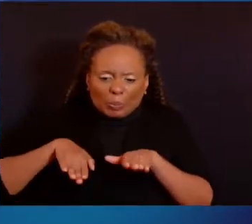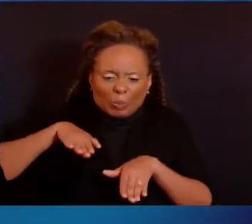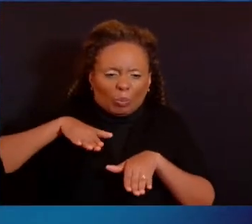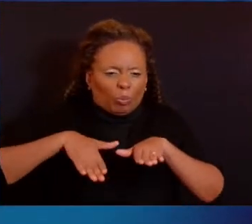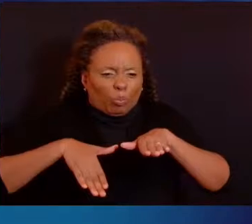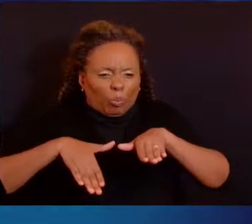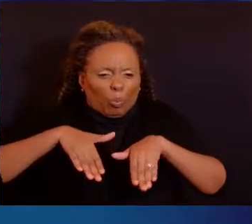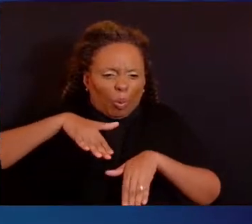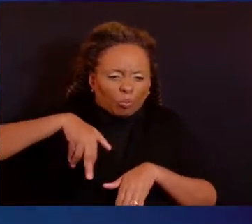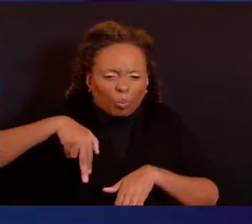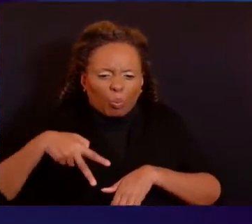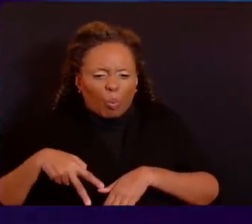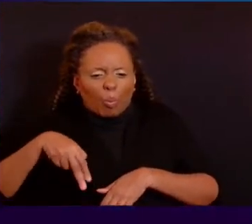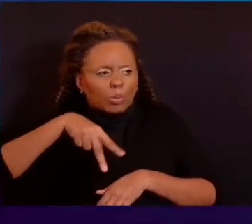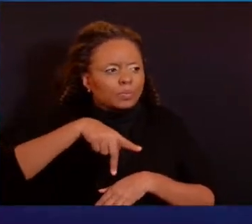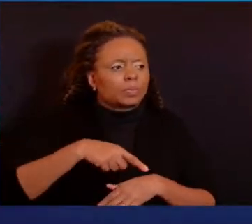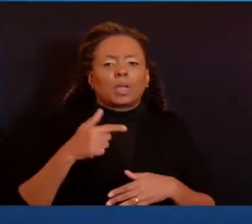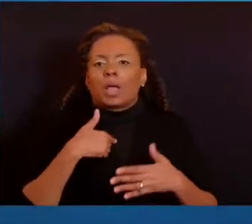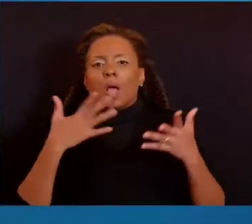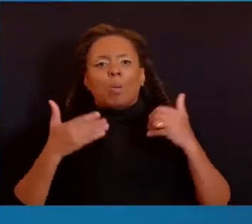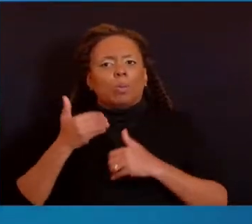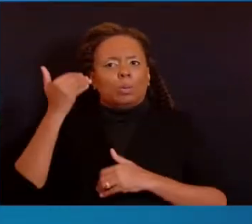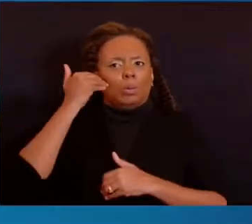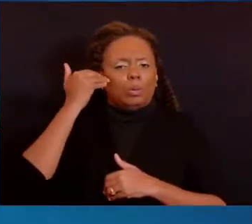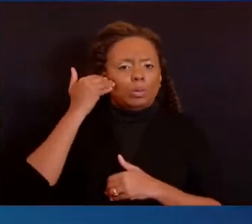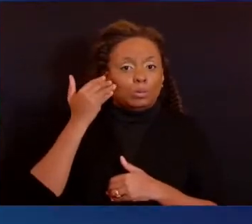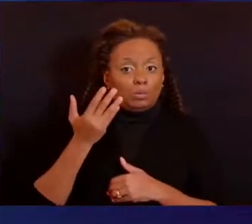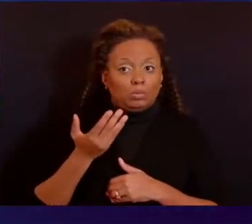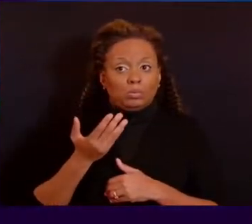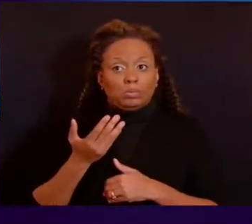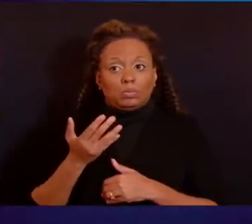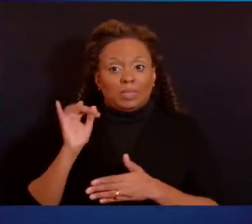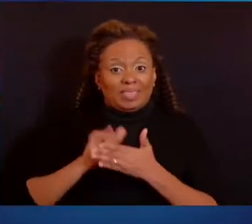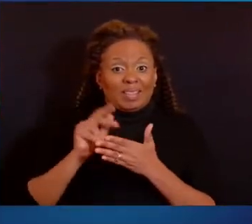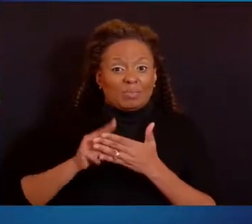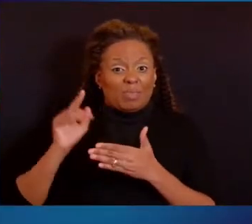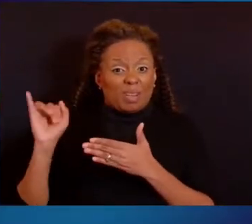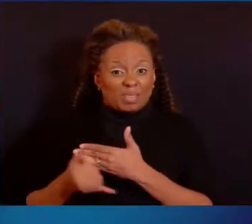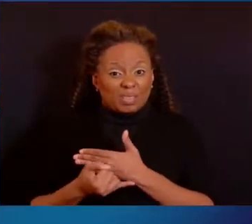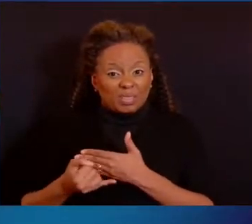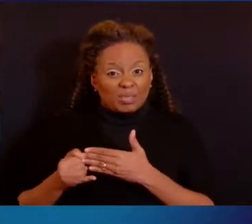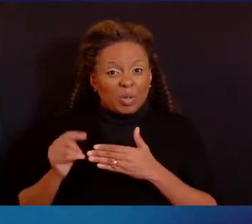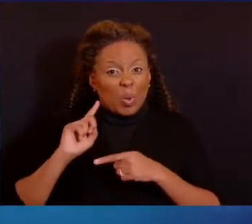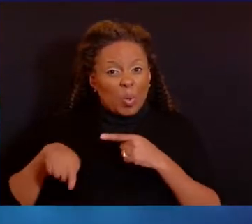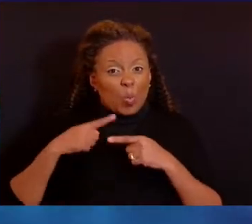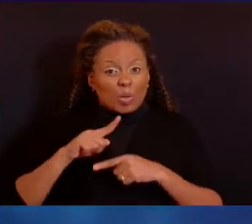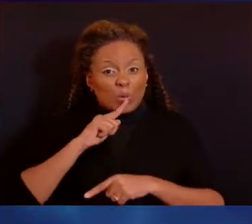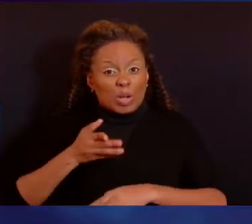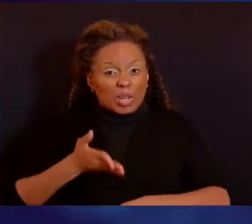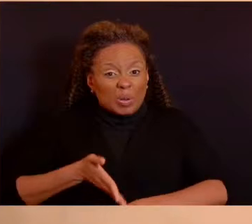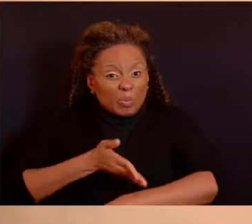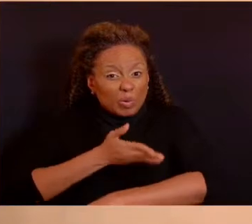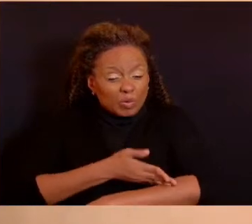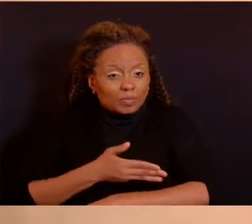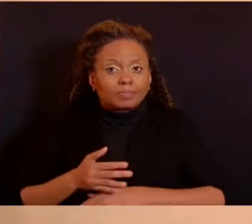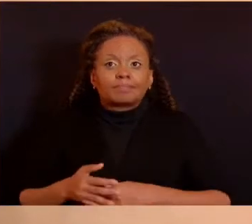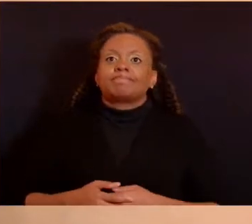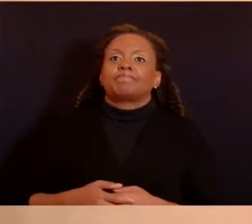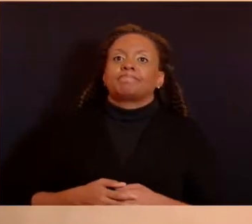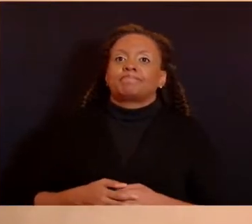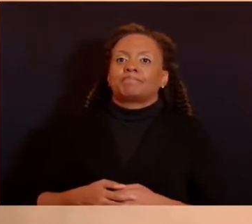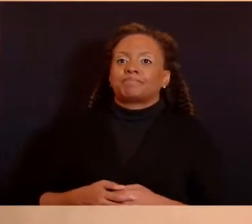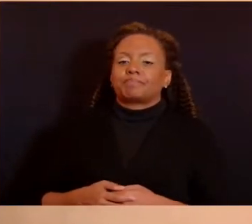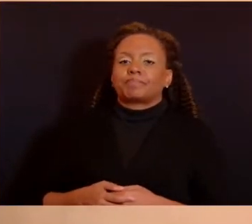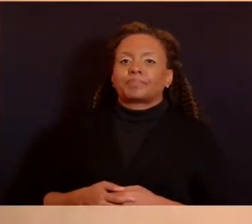Gooding-Edghill whether he could update as to the timeline for that particular project. Thank you, Kareem. What I can tell you and